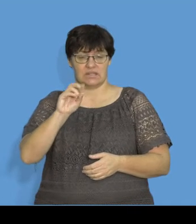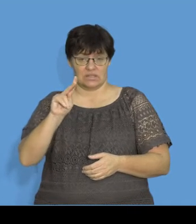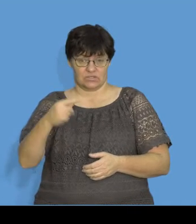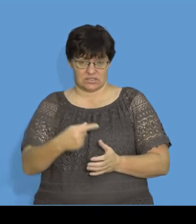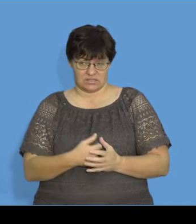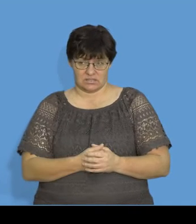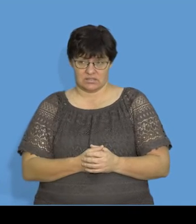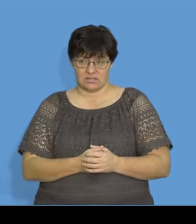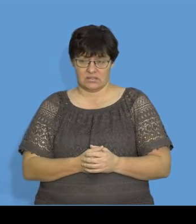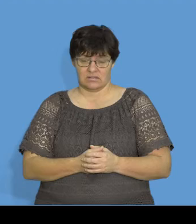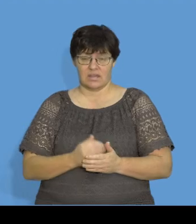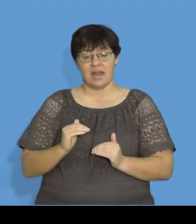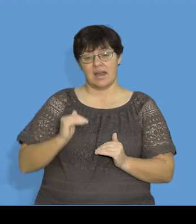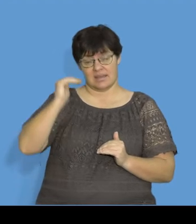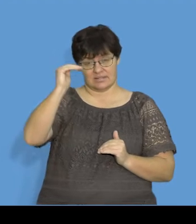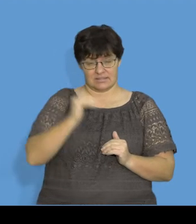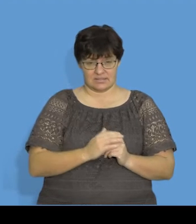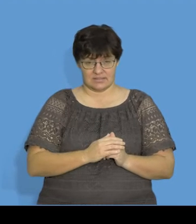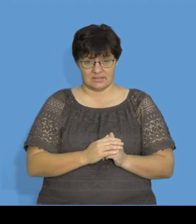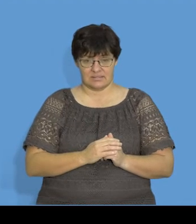kilograms. Height,